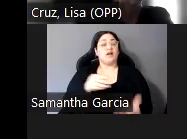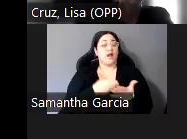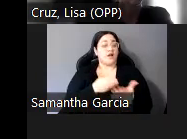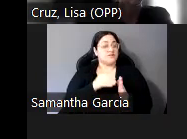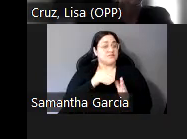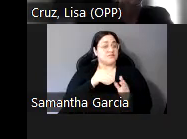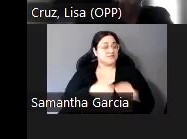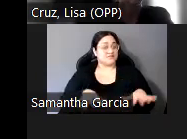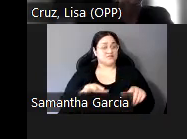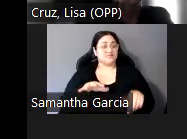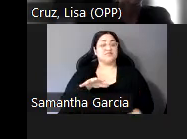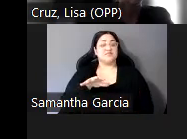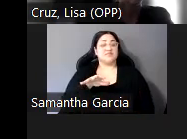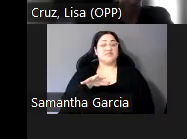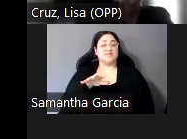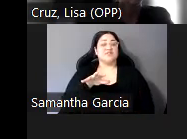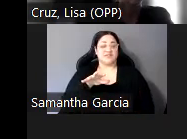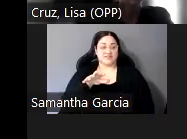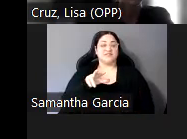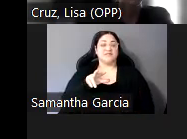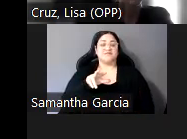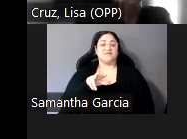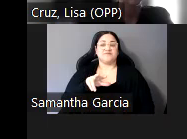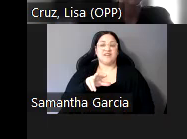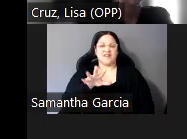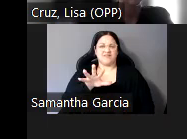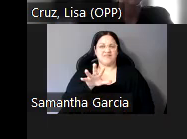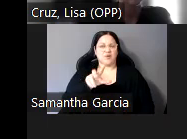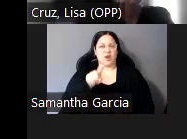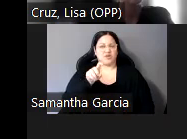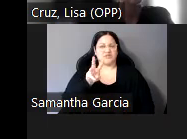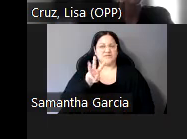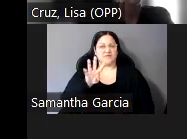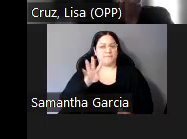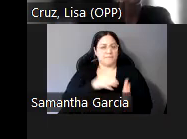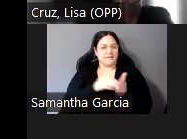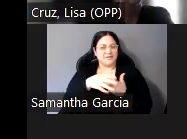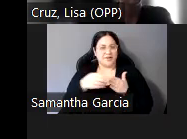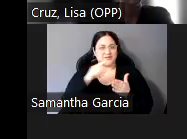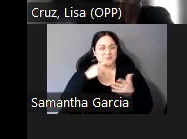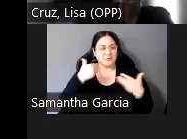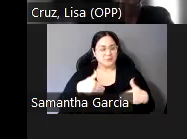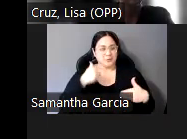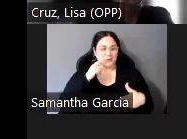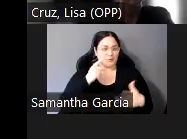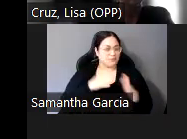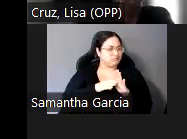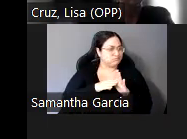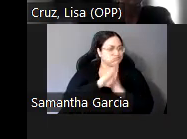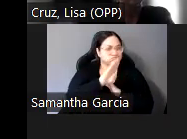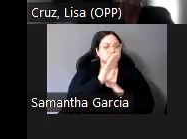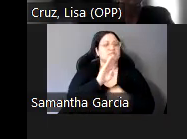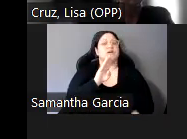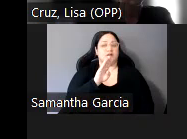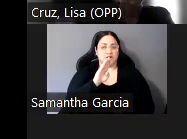reported fraud loss we'd ever seen. I couldn't believe how busy we got, and it represented the numbers, which was 379 million in reported losses.